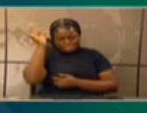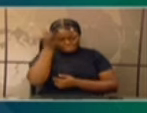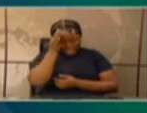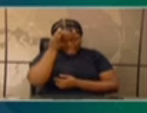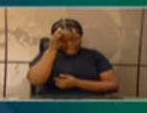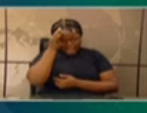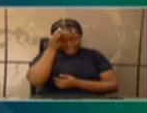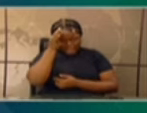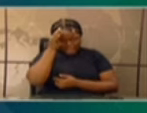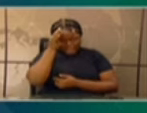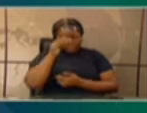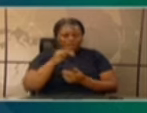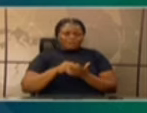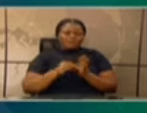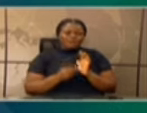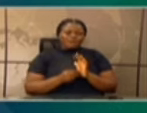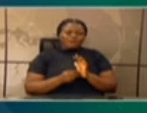say a lie?